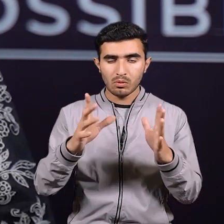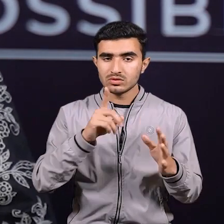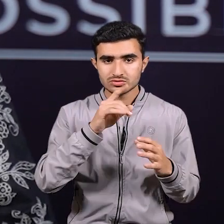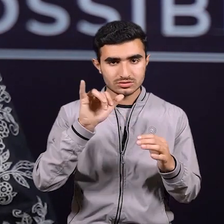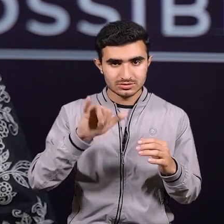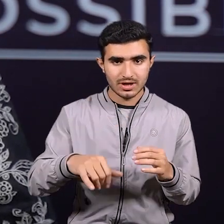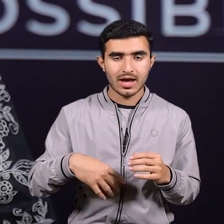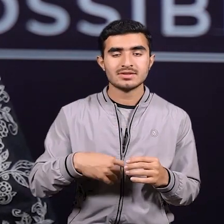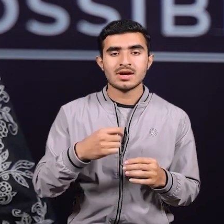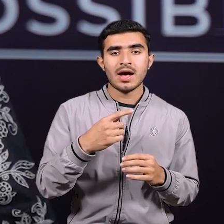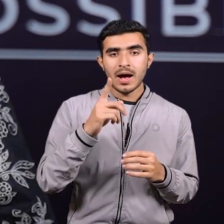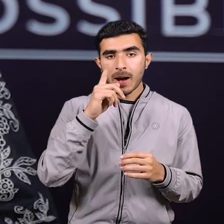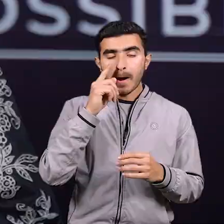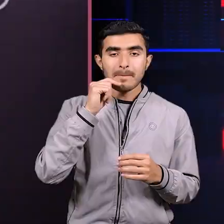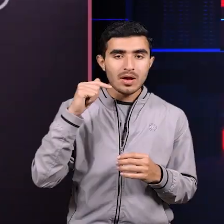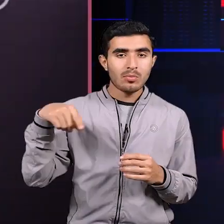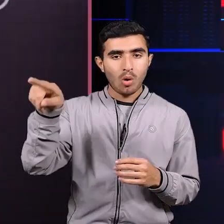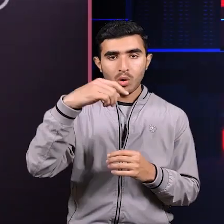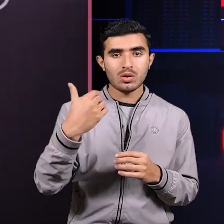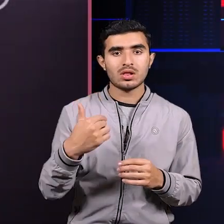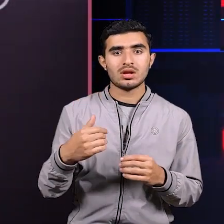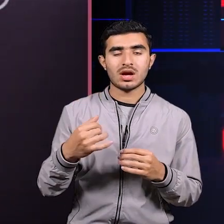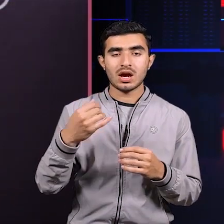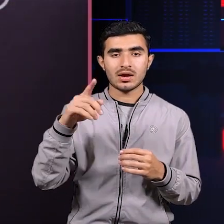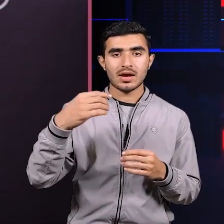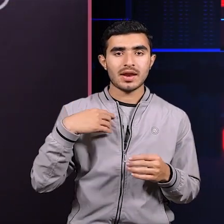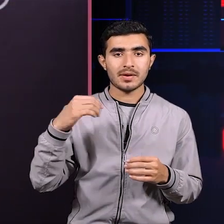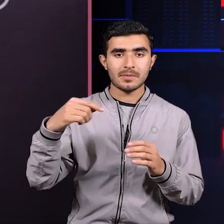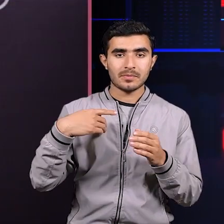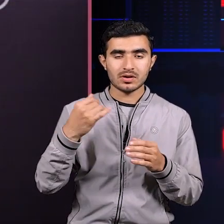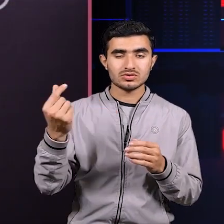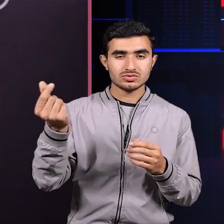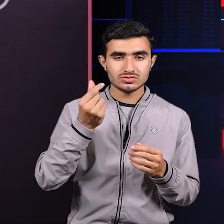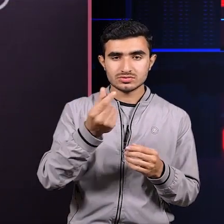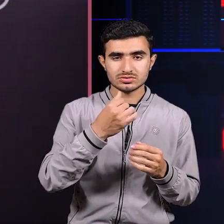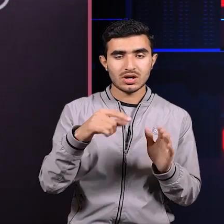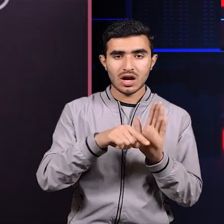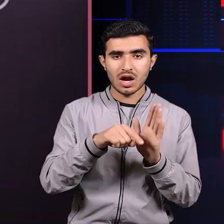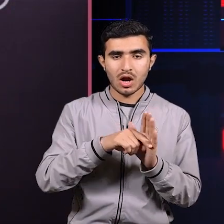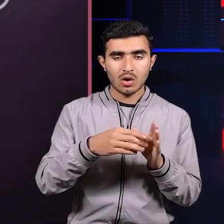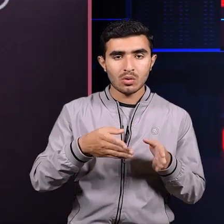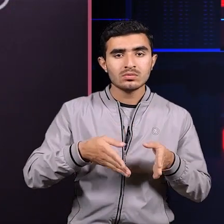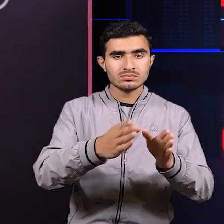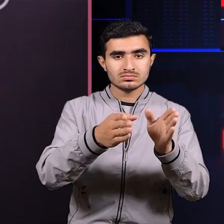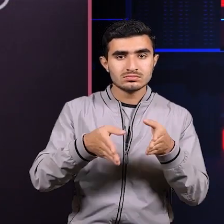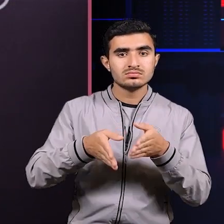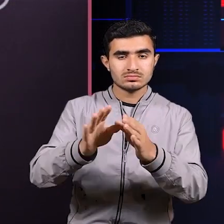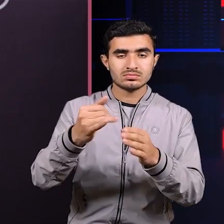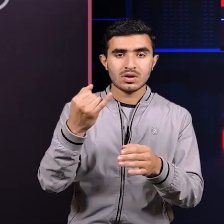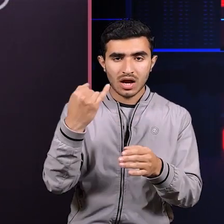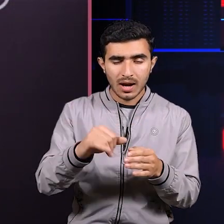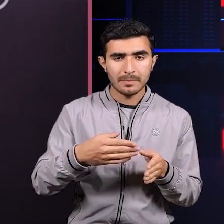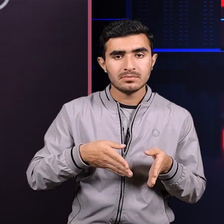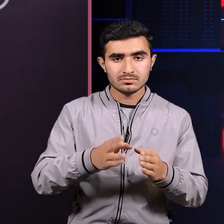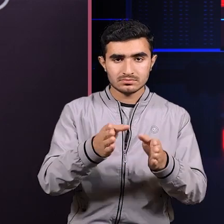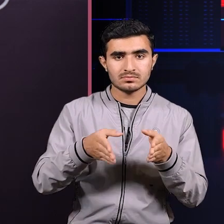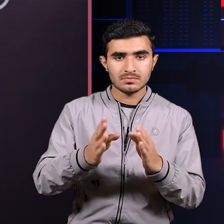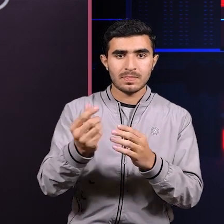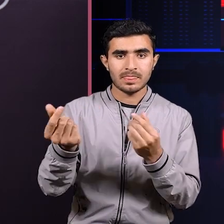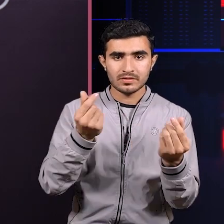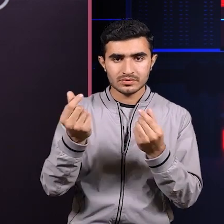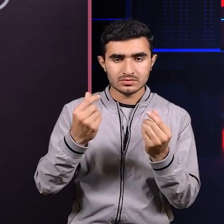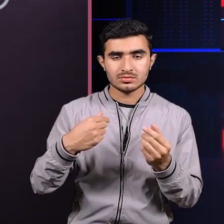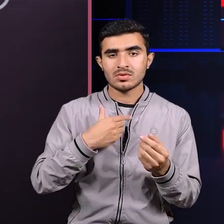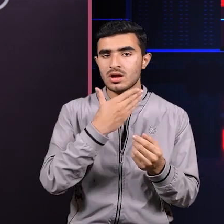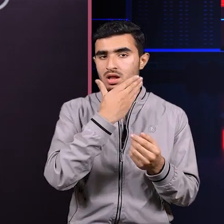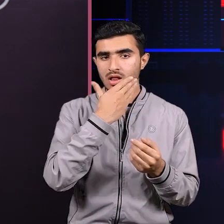direct me in a direction that is not decided by me. For example,